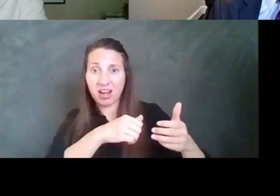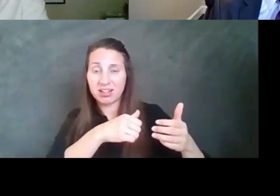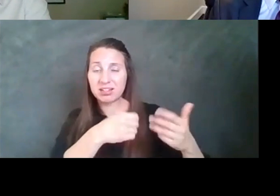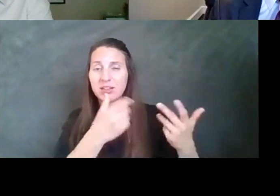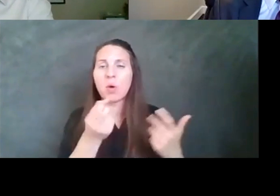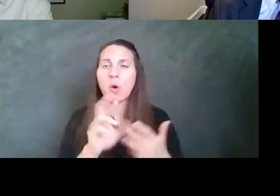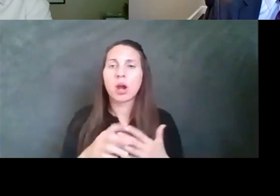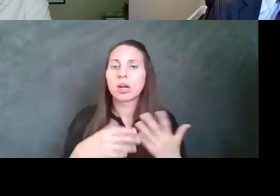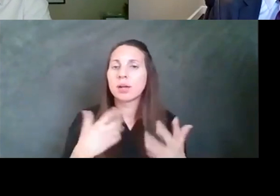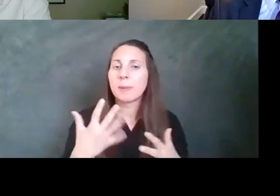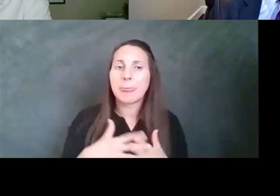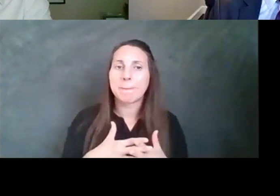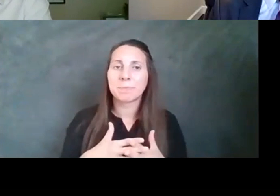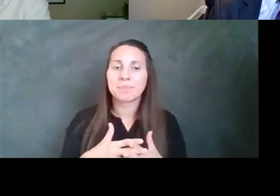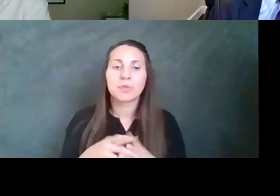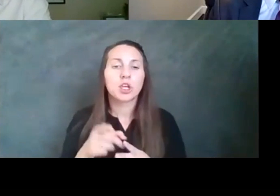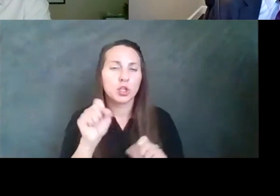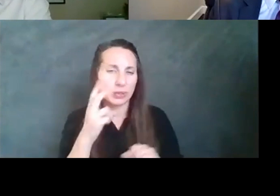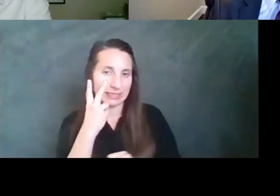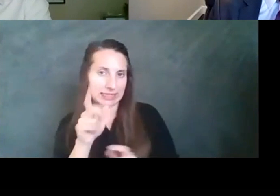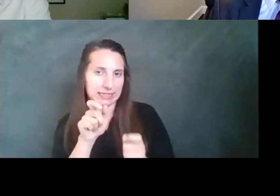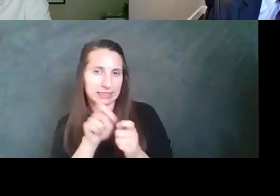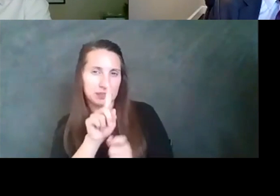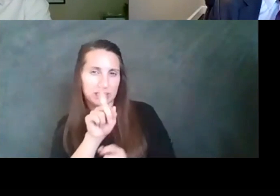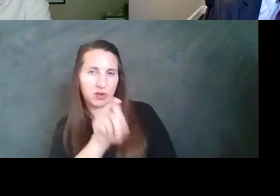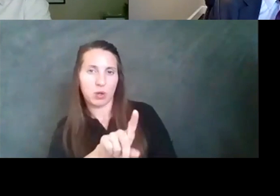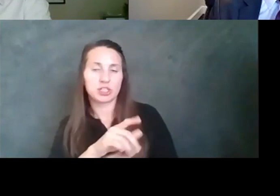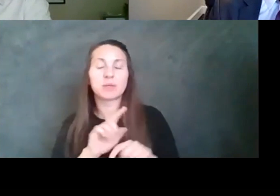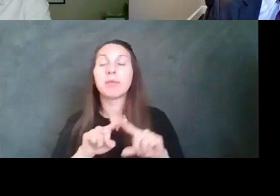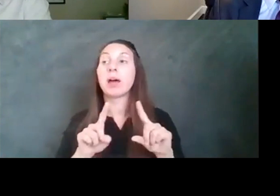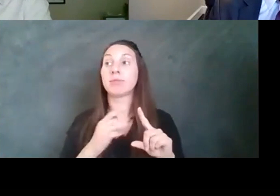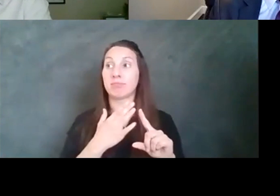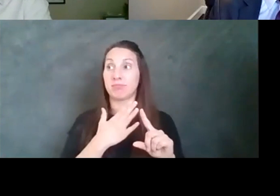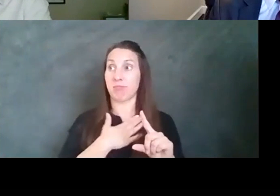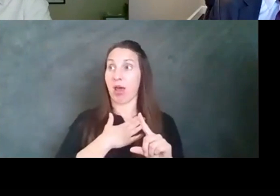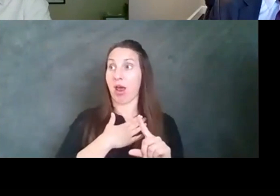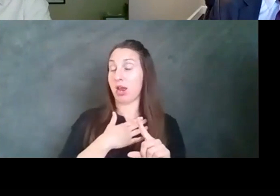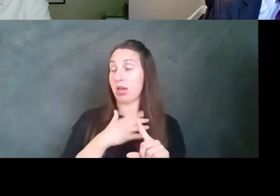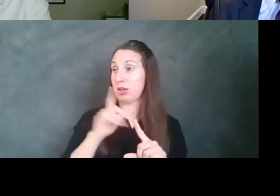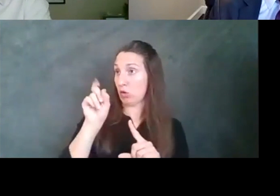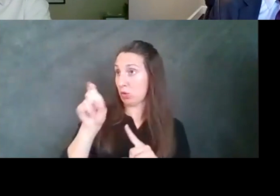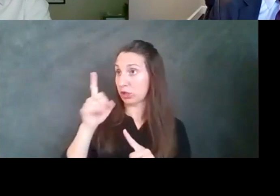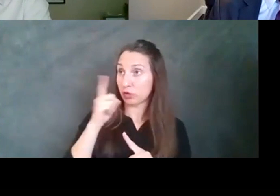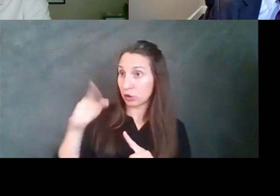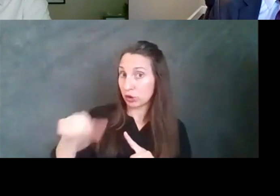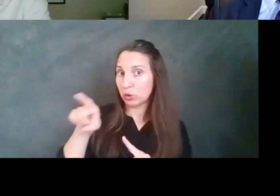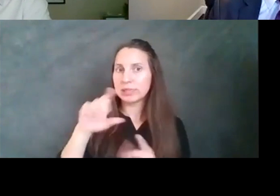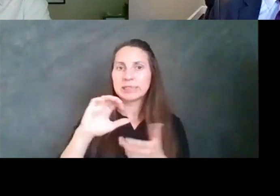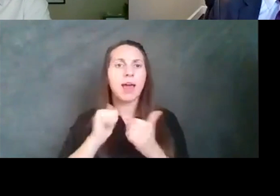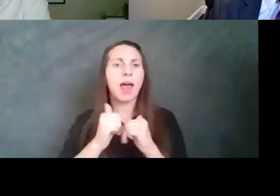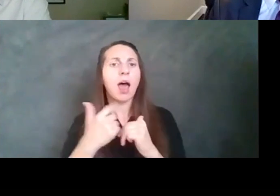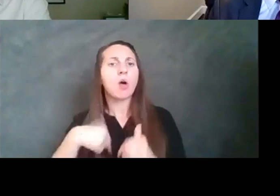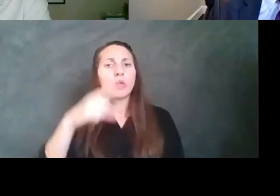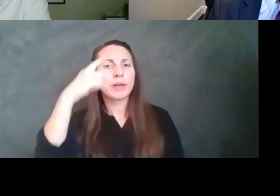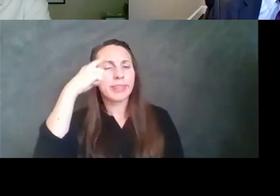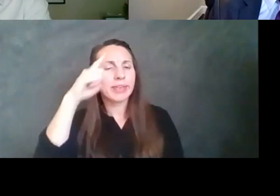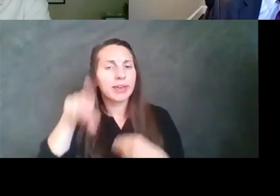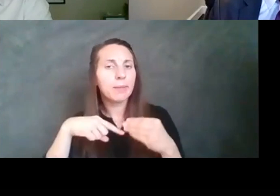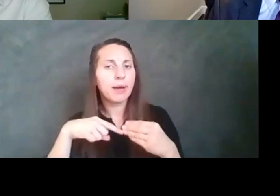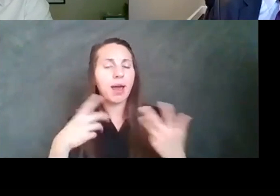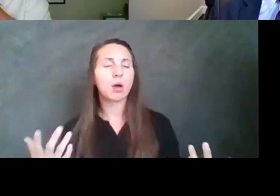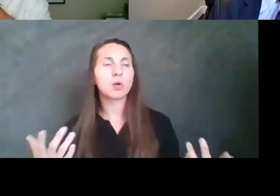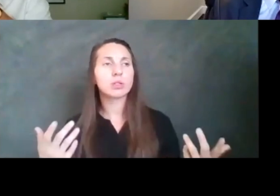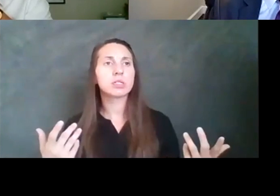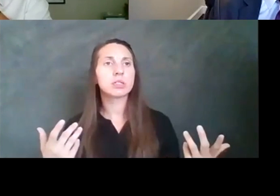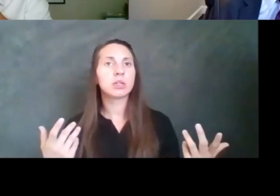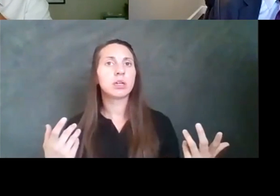specific question, but so the question that I would pose is, how do we think about whether an aspect